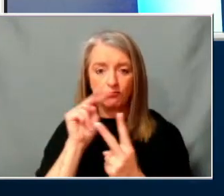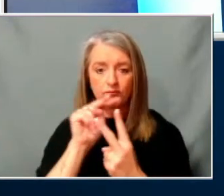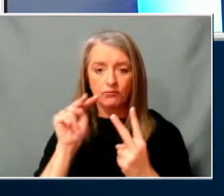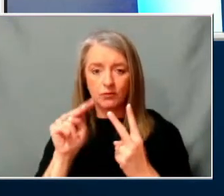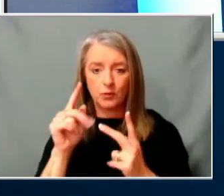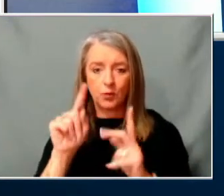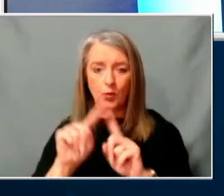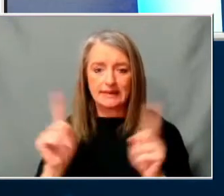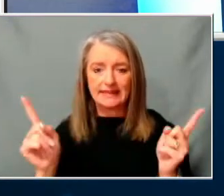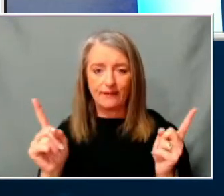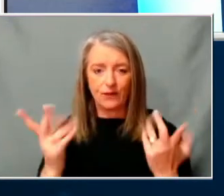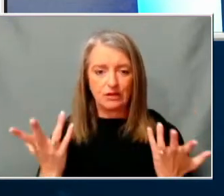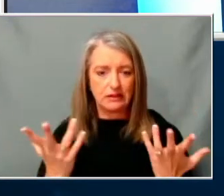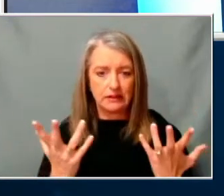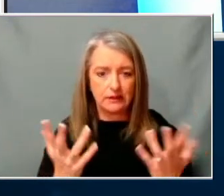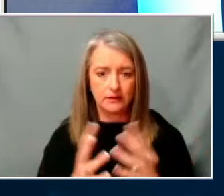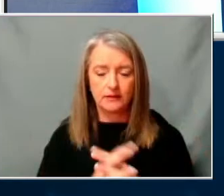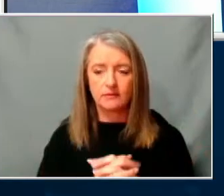difference?